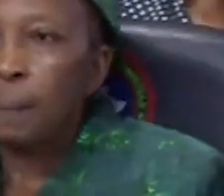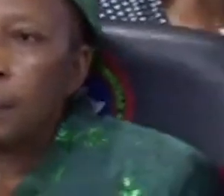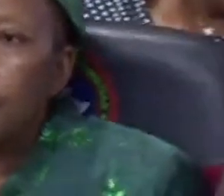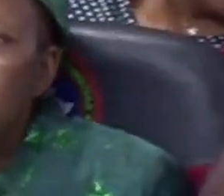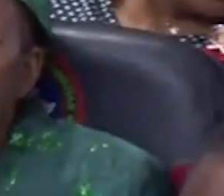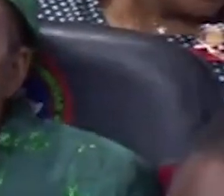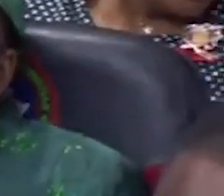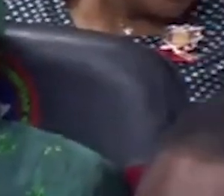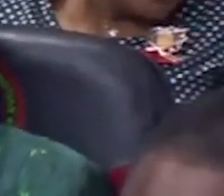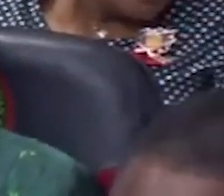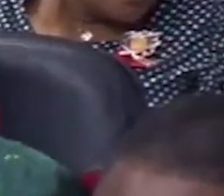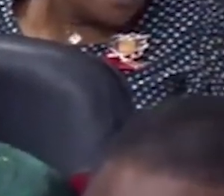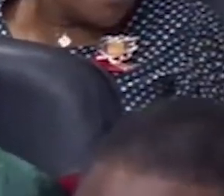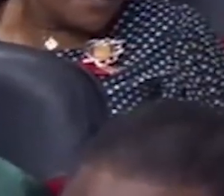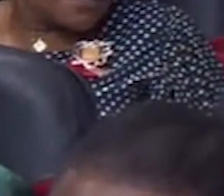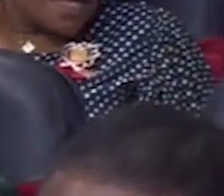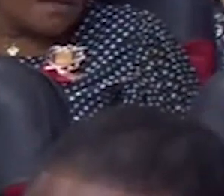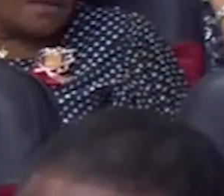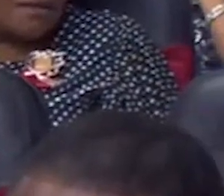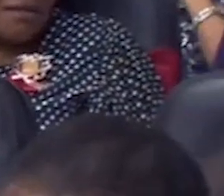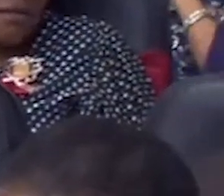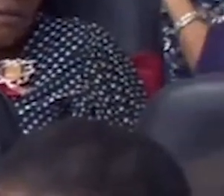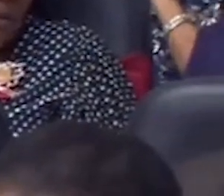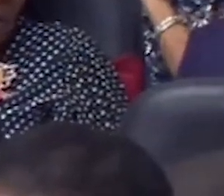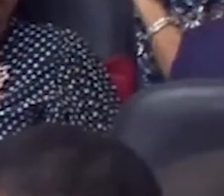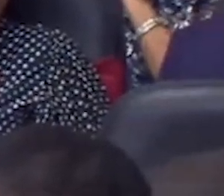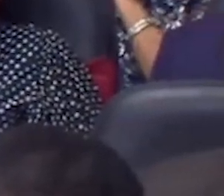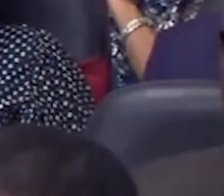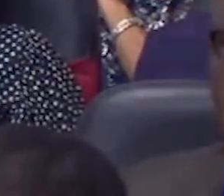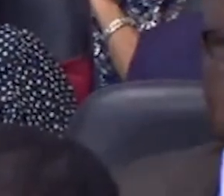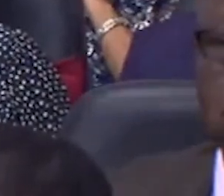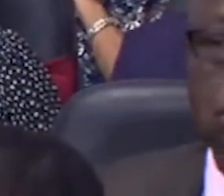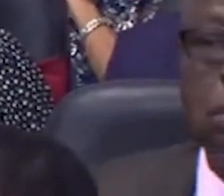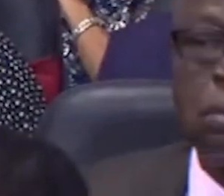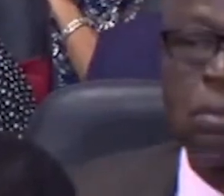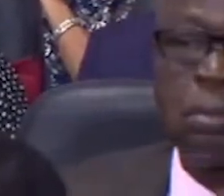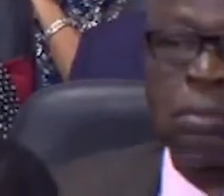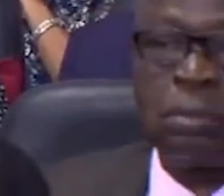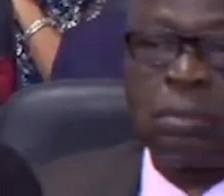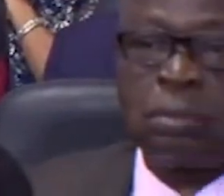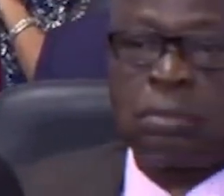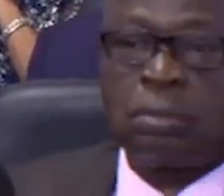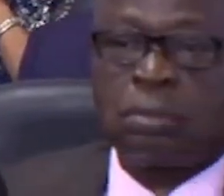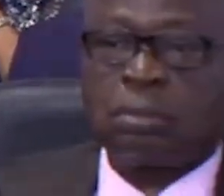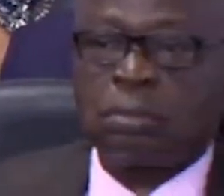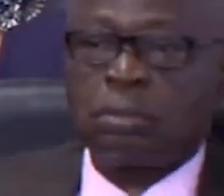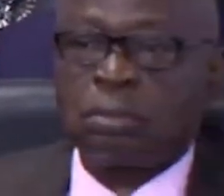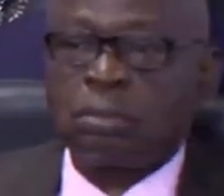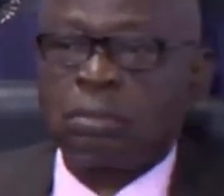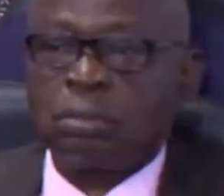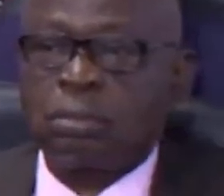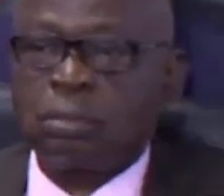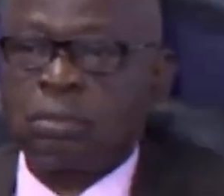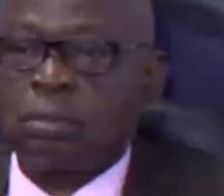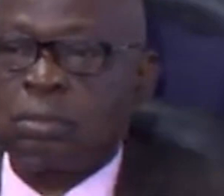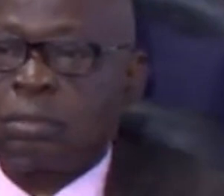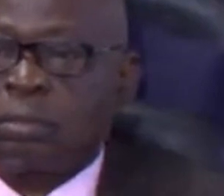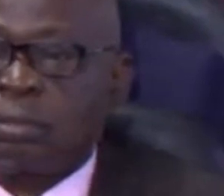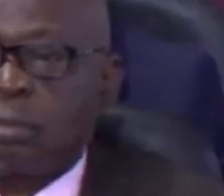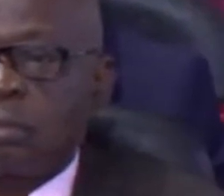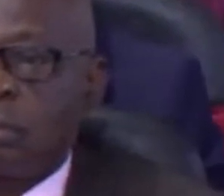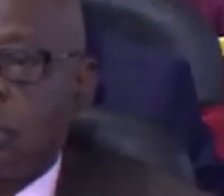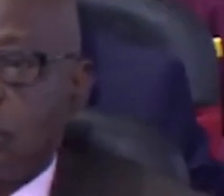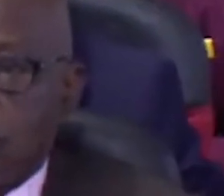14, verse 23, the Bible says, after he had sent the multitudes away, he himself departed into a